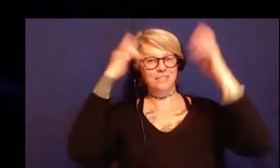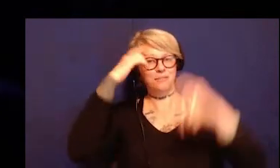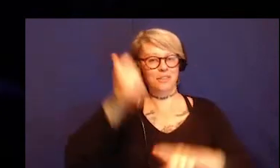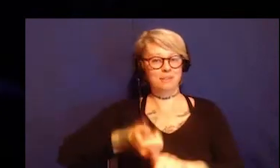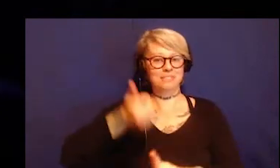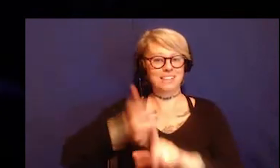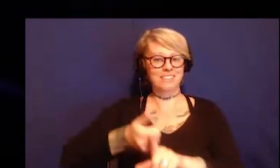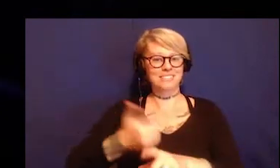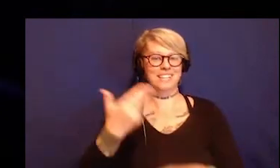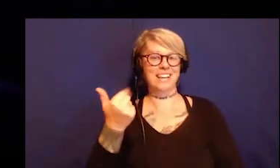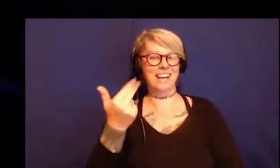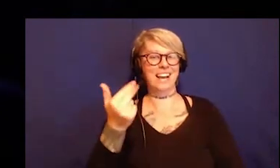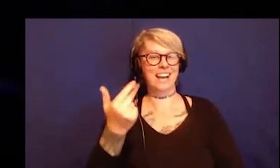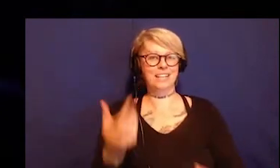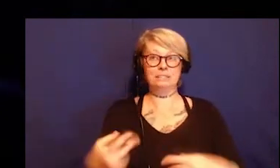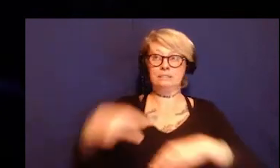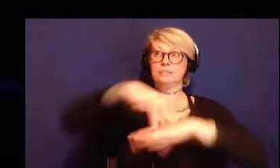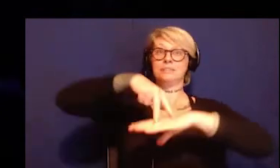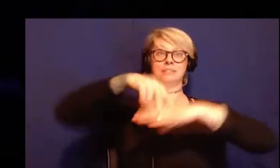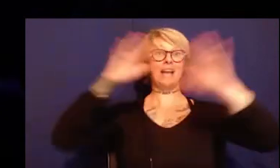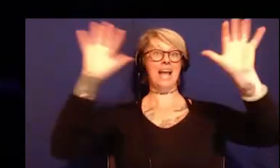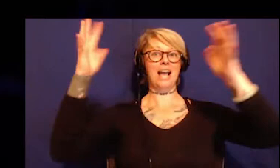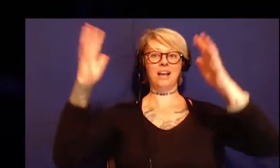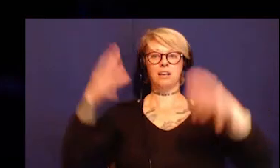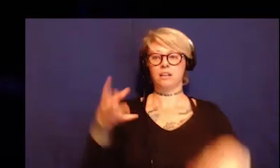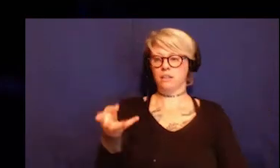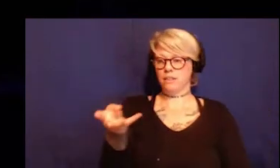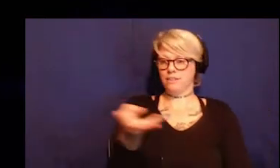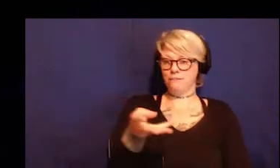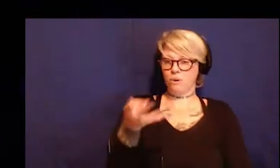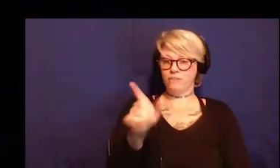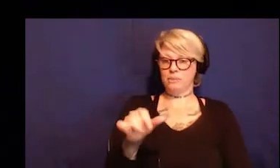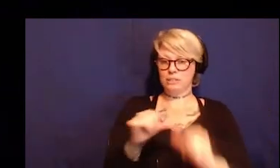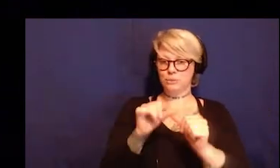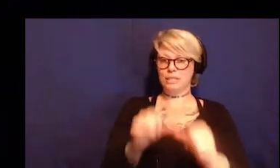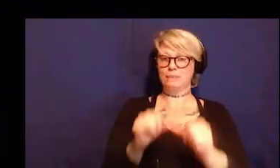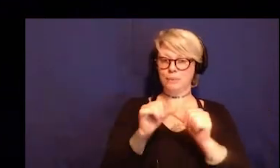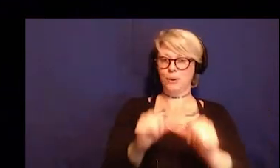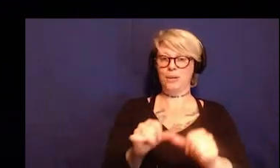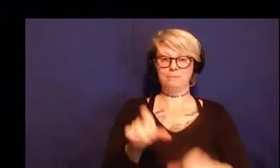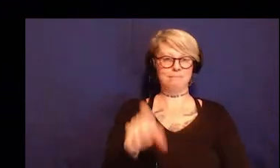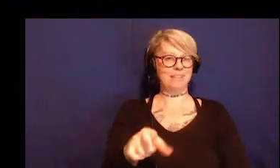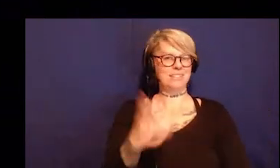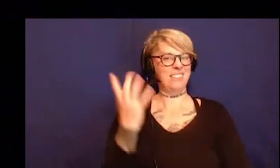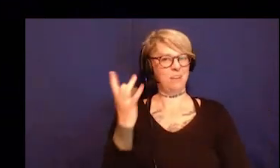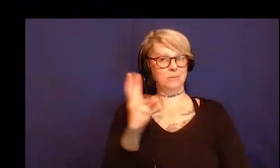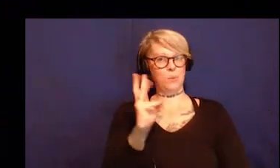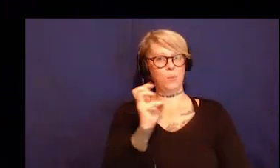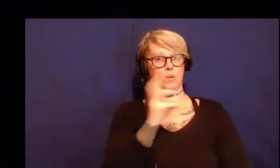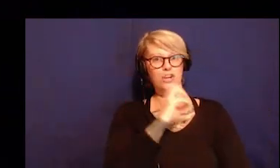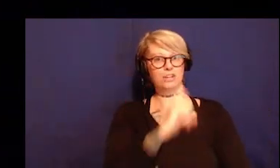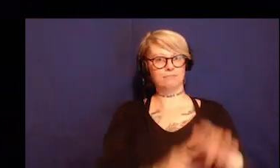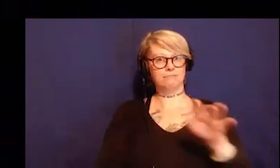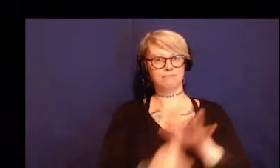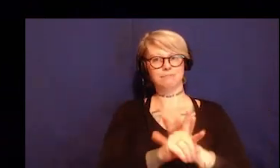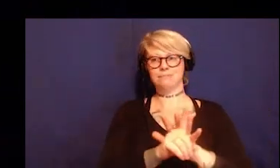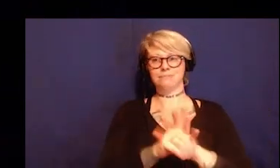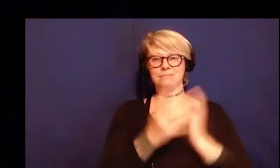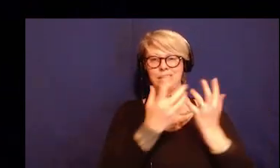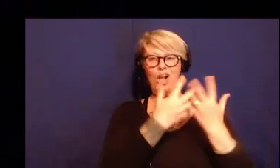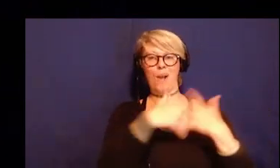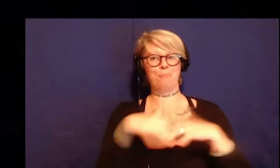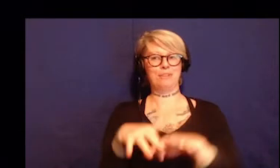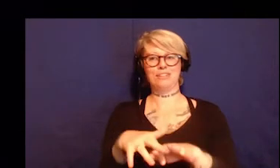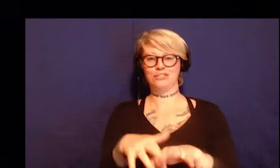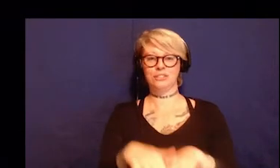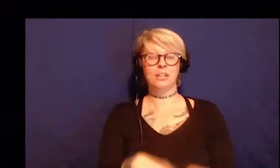a good. I feel like the four of you weirdos need to like keep going because that was a lot of weird coming together in the best possible way.